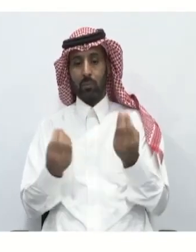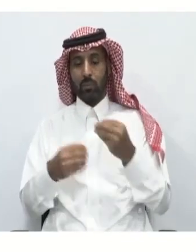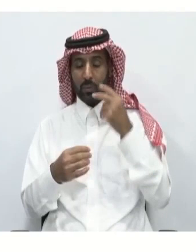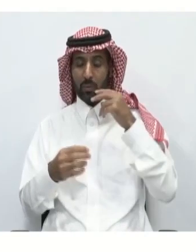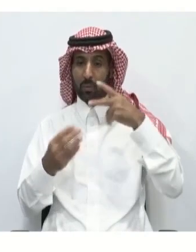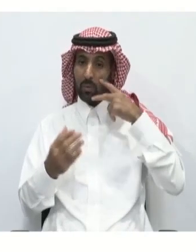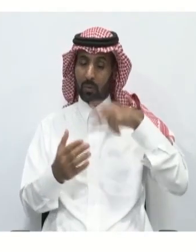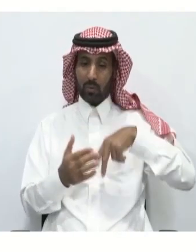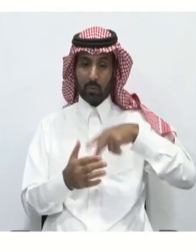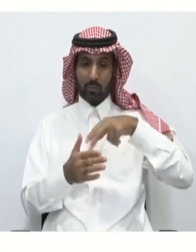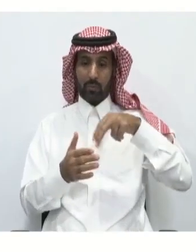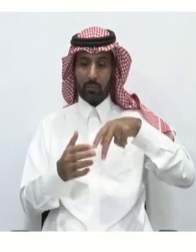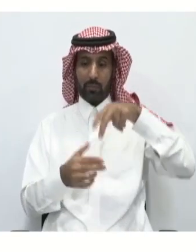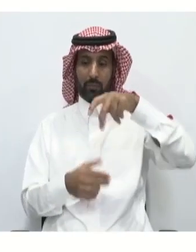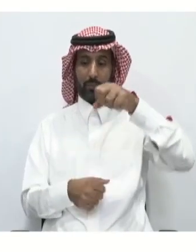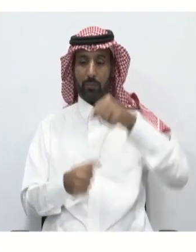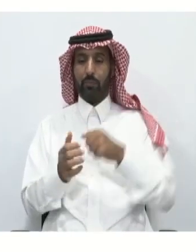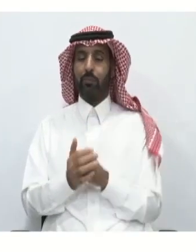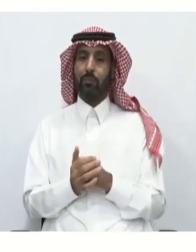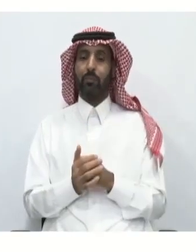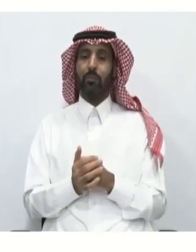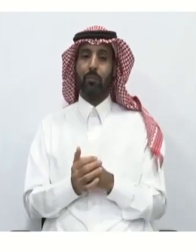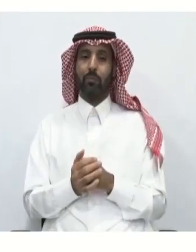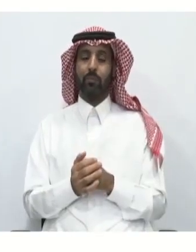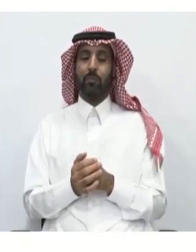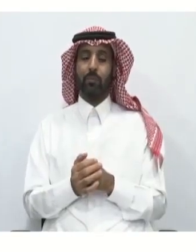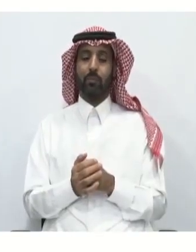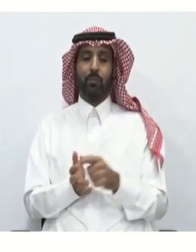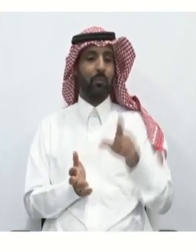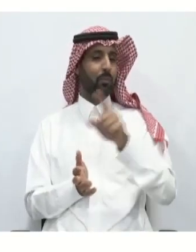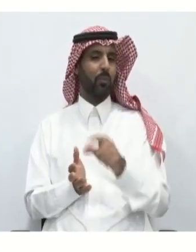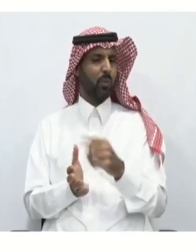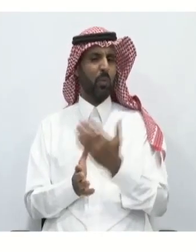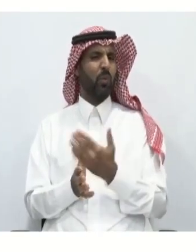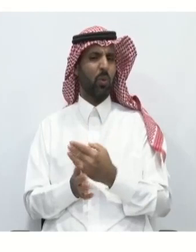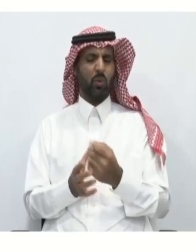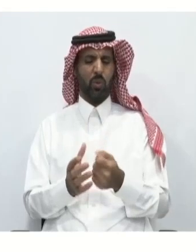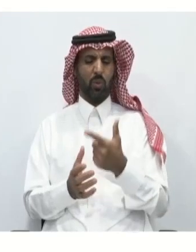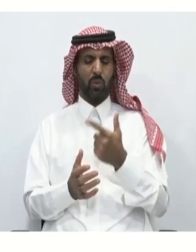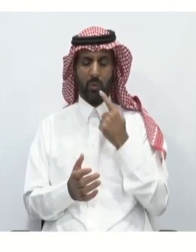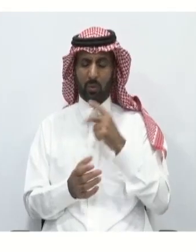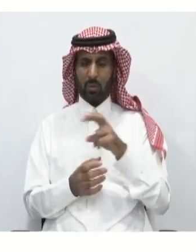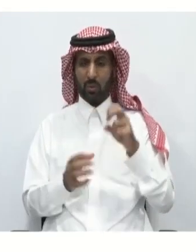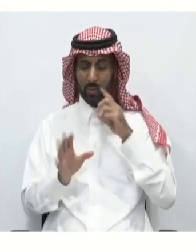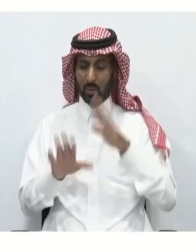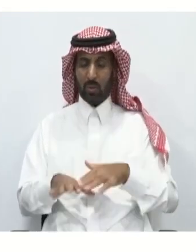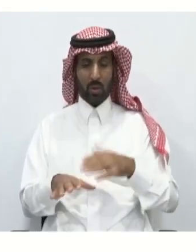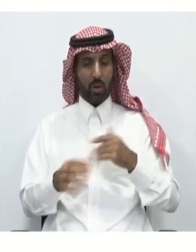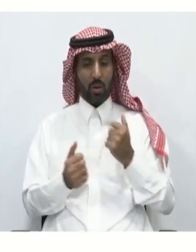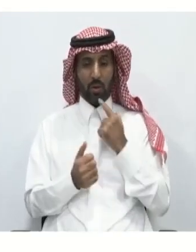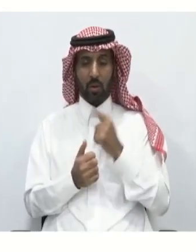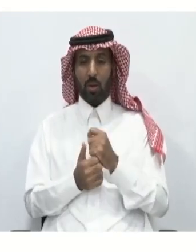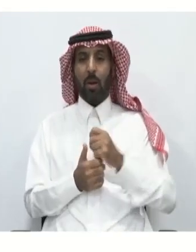stairs and walk along walkways. Last question here. Why is it expensive to stay at the Maho Bay